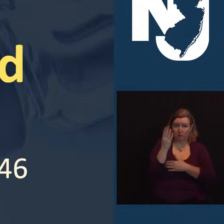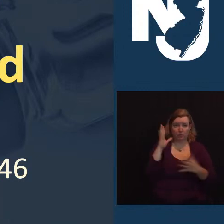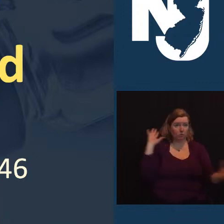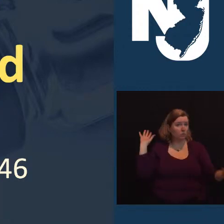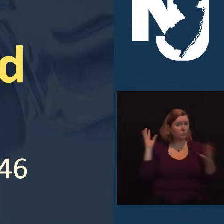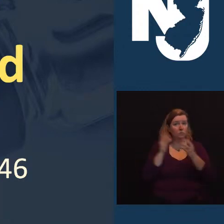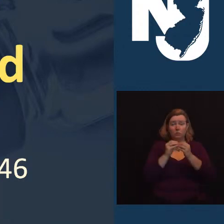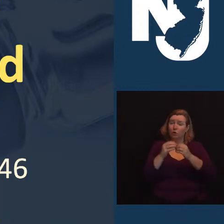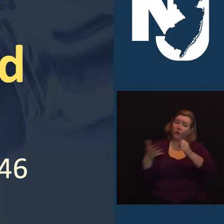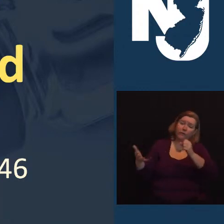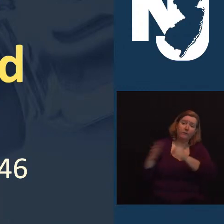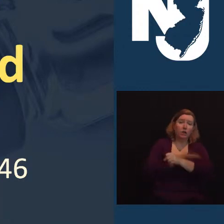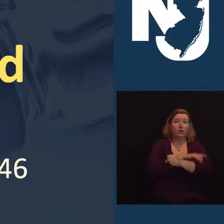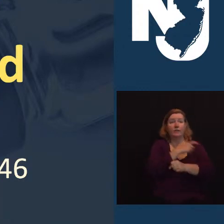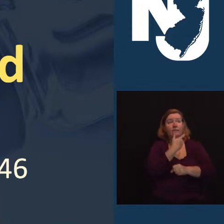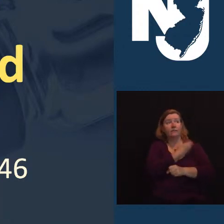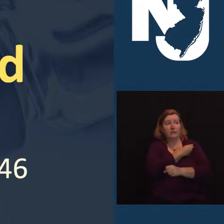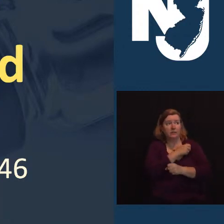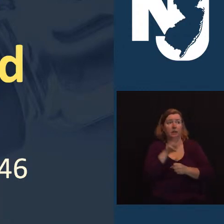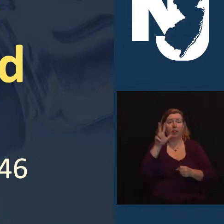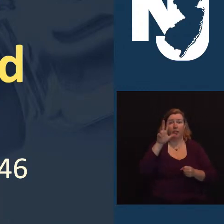is